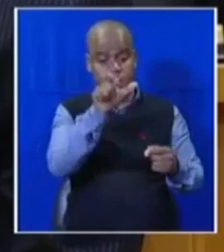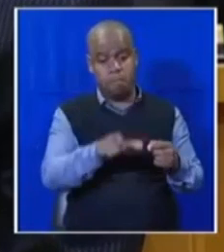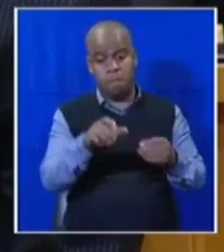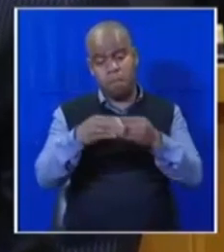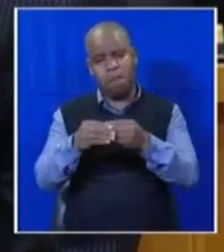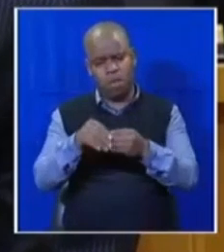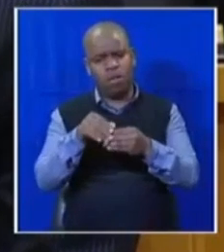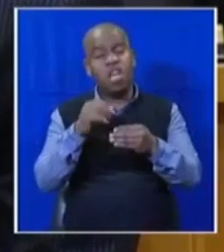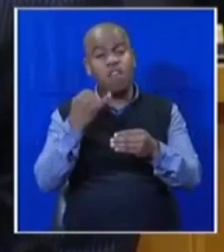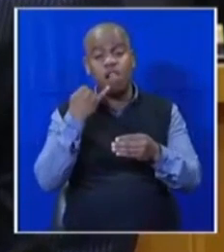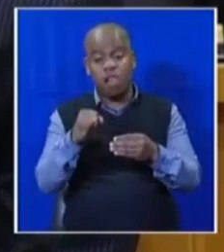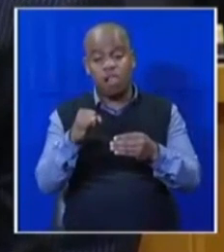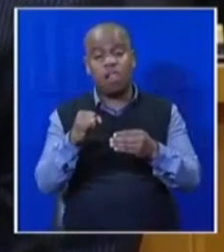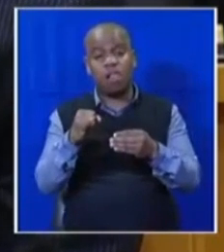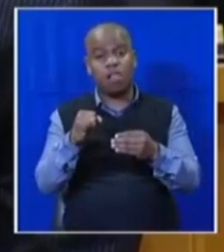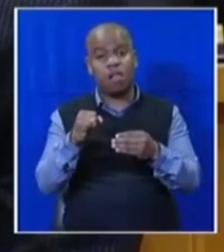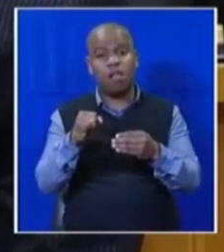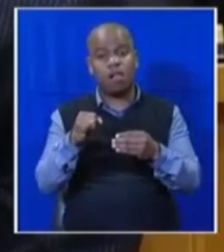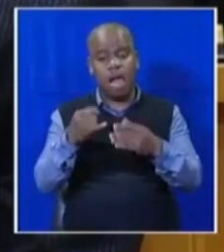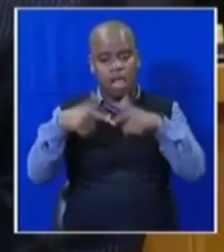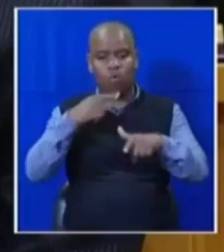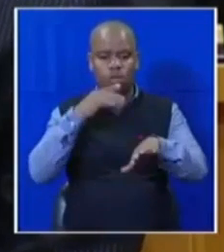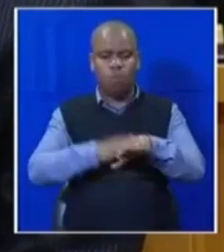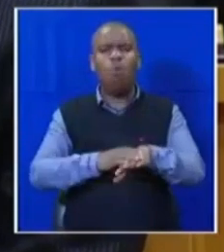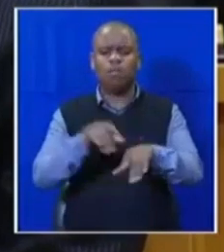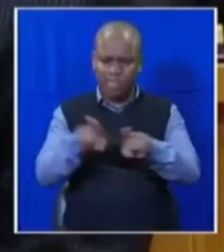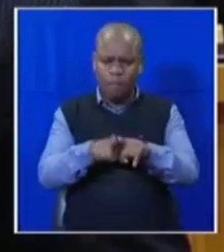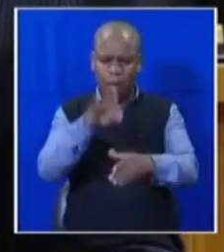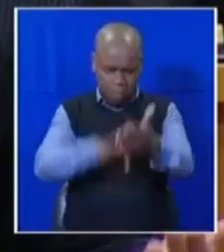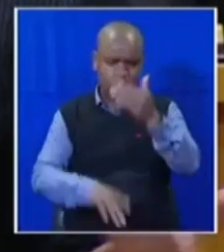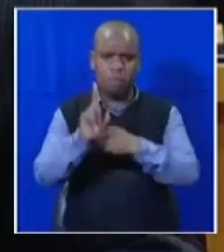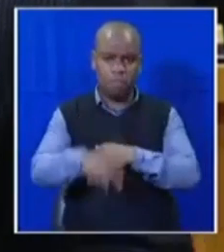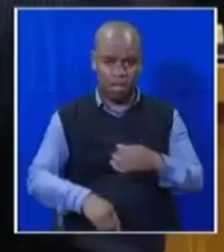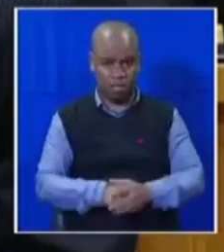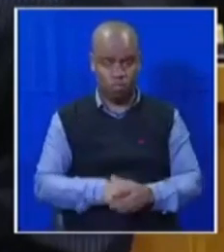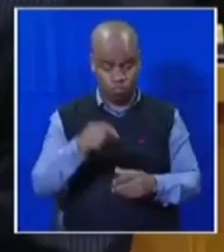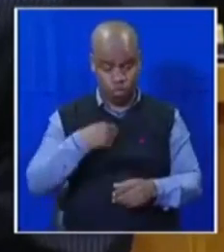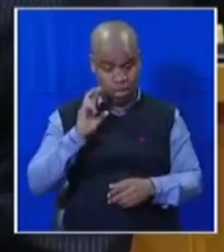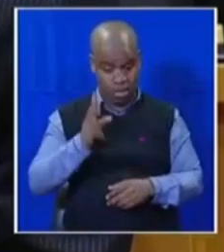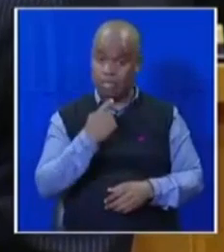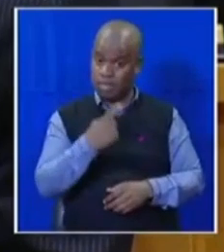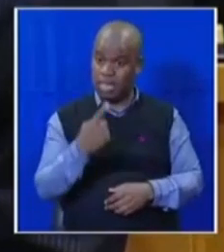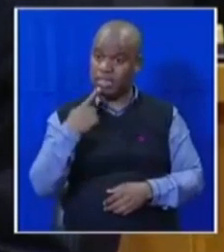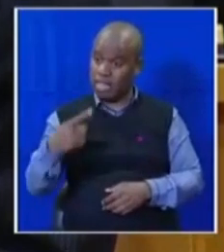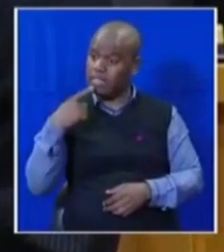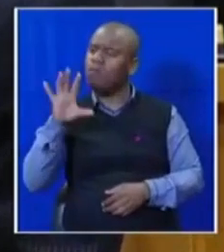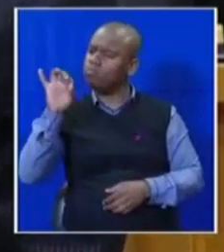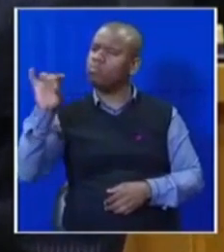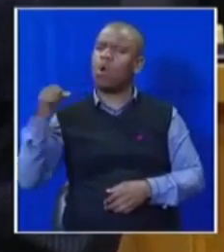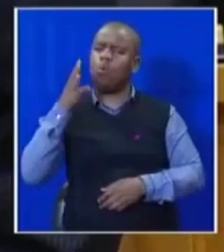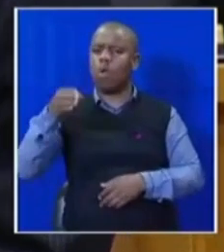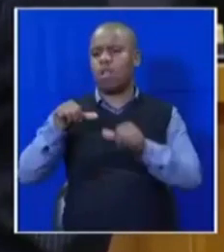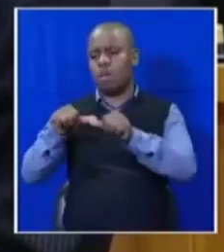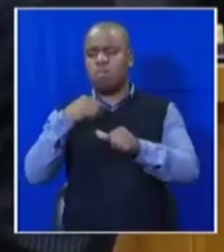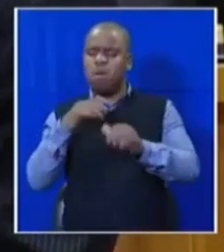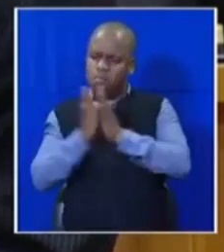members who consistently and flagrantly abuse Parliament, then we're going to have them coming and saying those words on a daily basis. But it's just a matter of withdrawing.